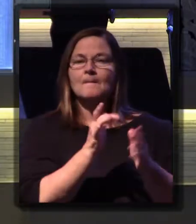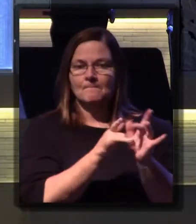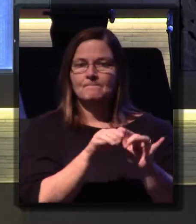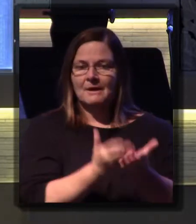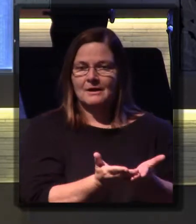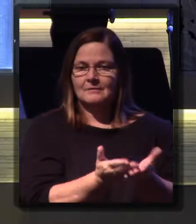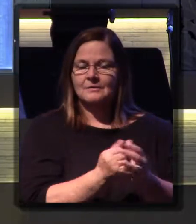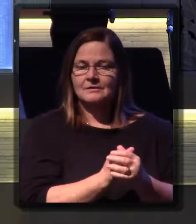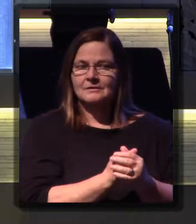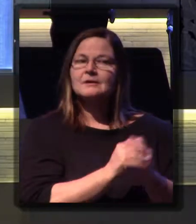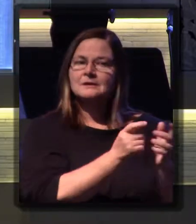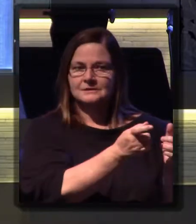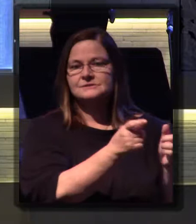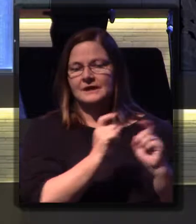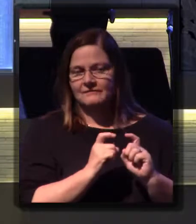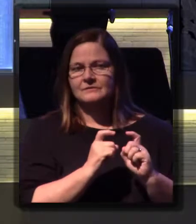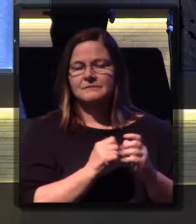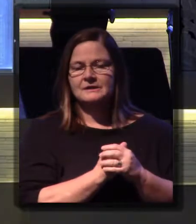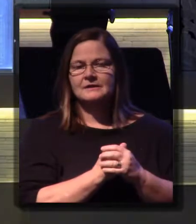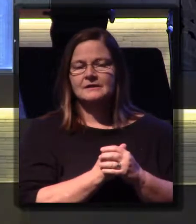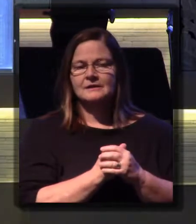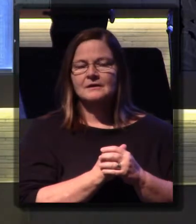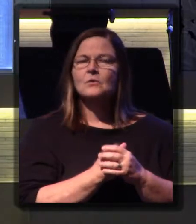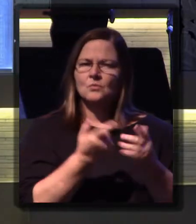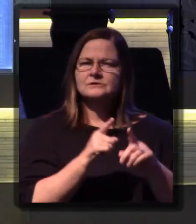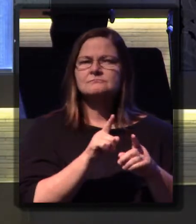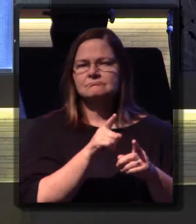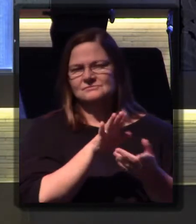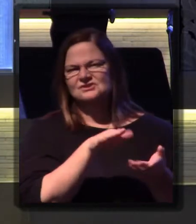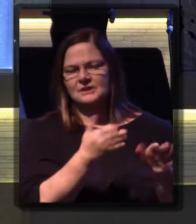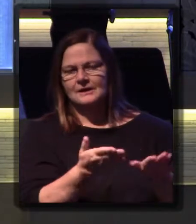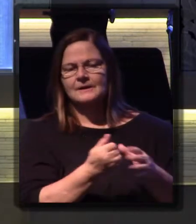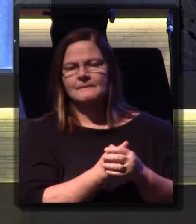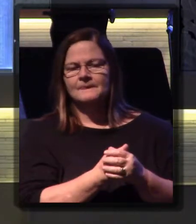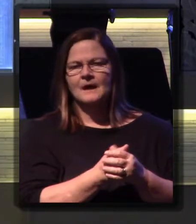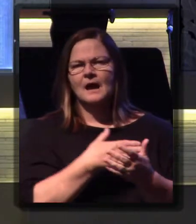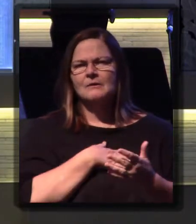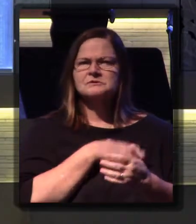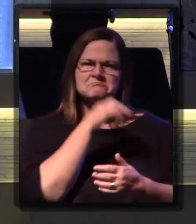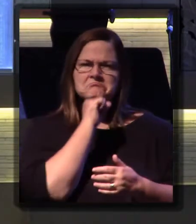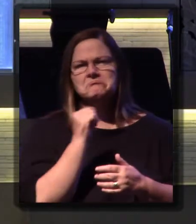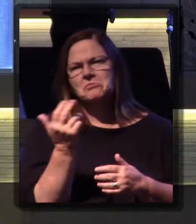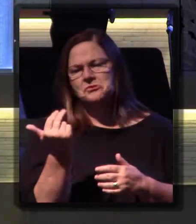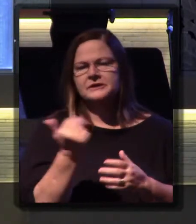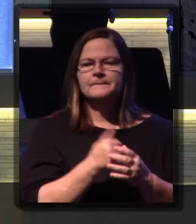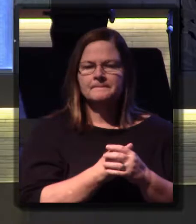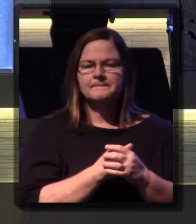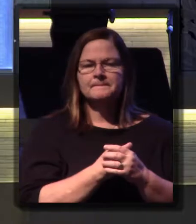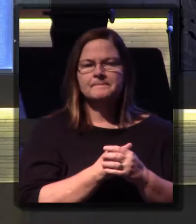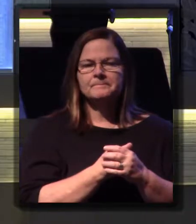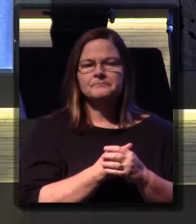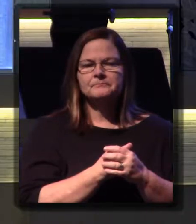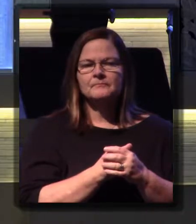my great-grandmother's Bible. It was given to me at the time of her passing. My early